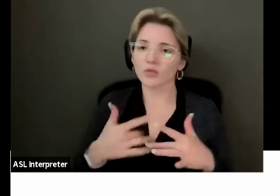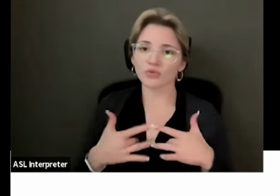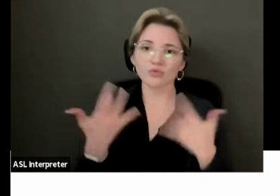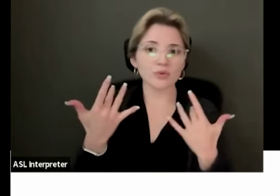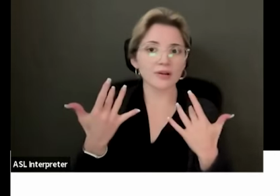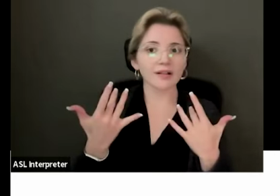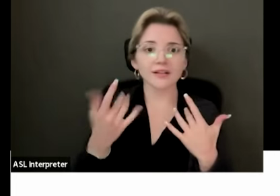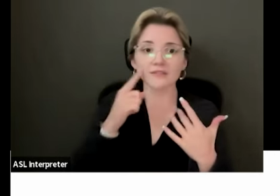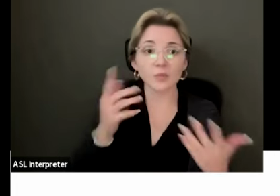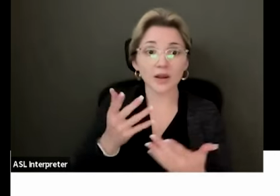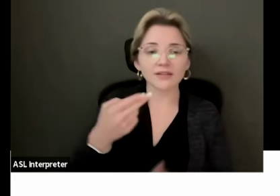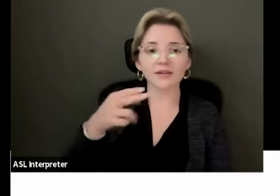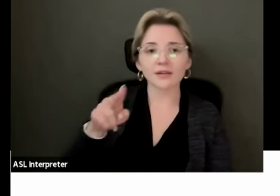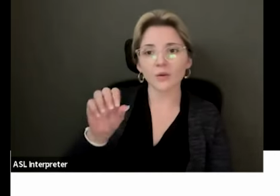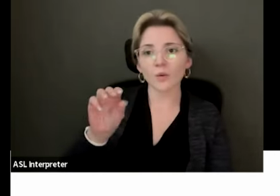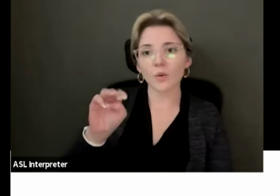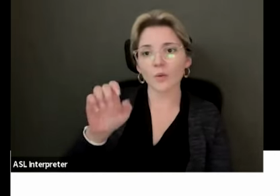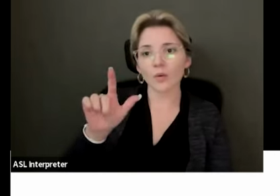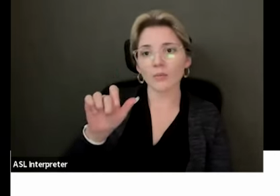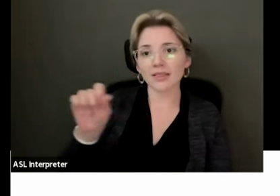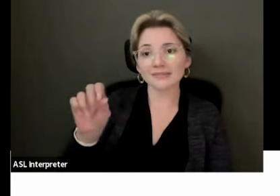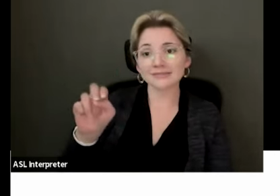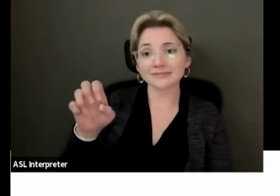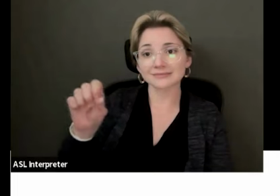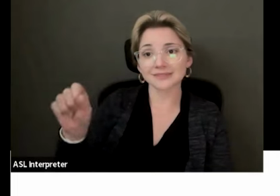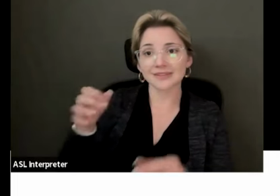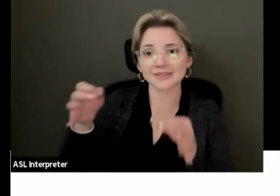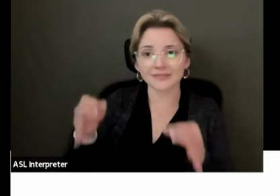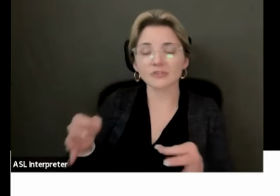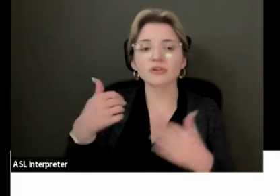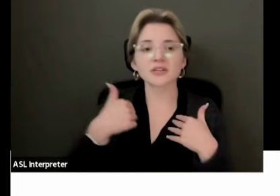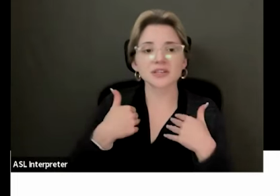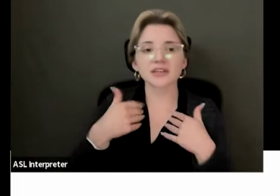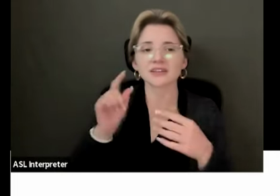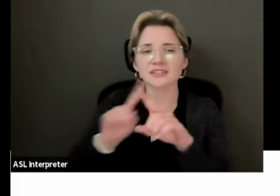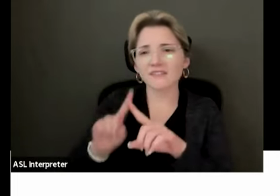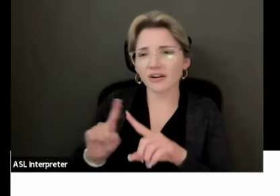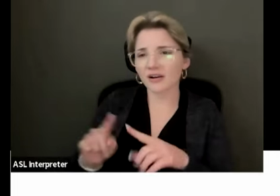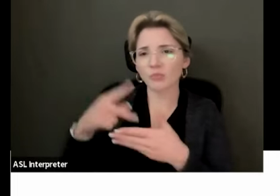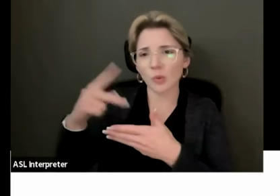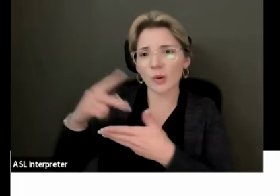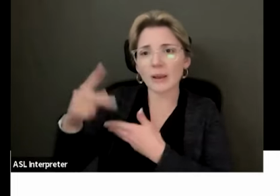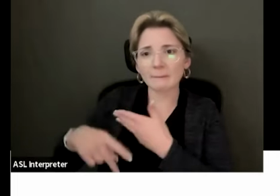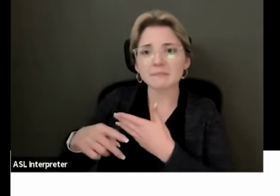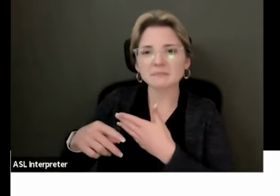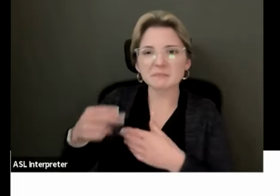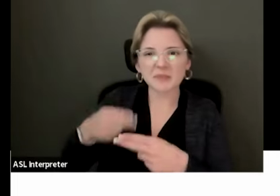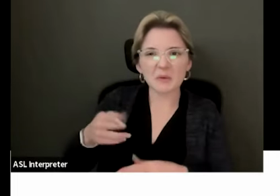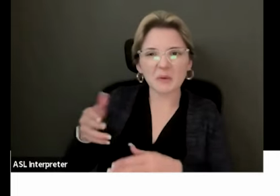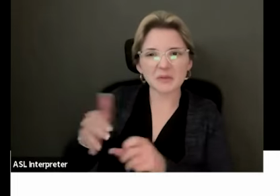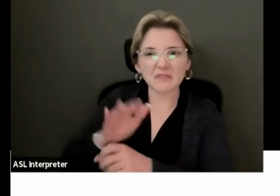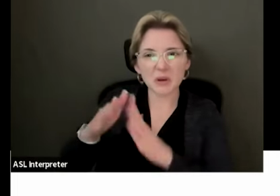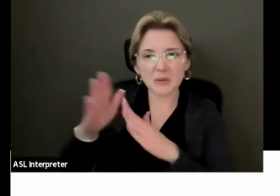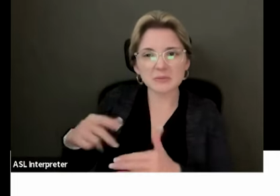the homelessness definition. So there are a series of programs, covered housing programs, that